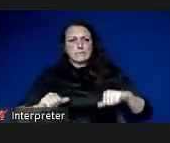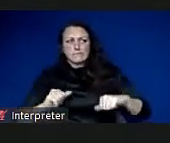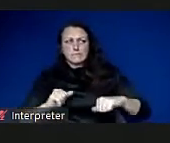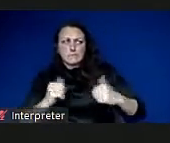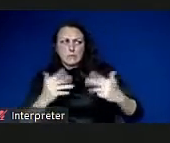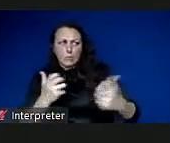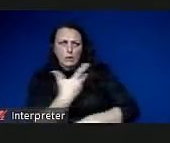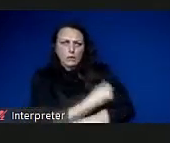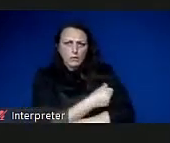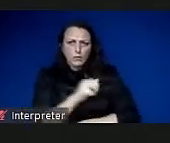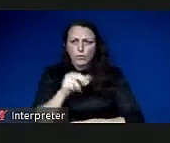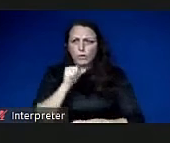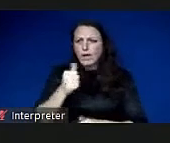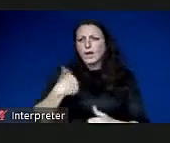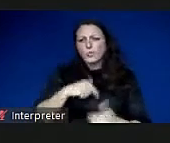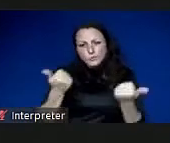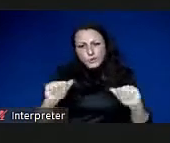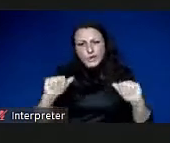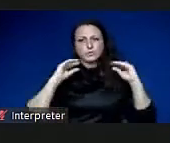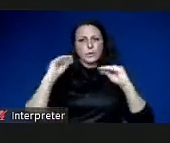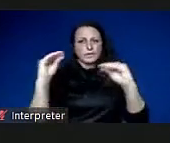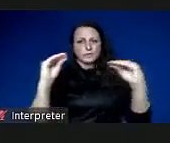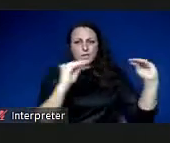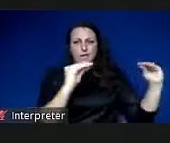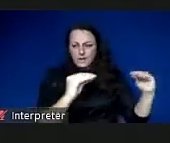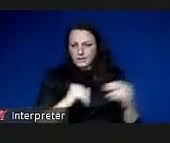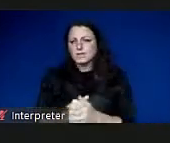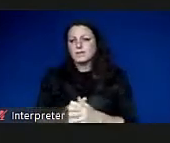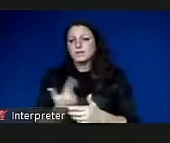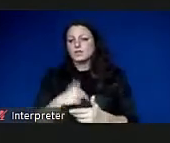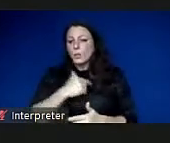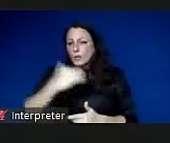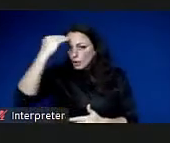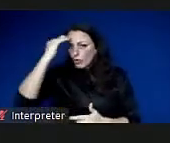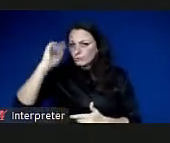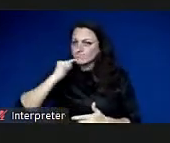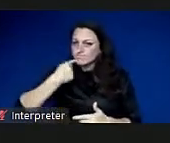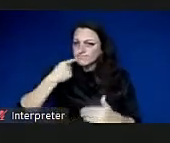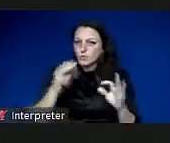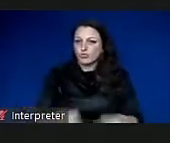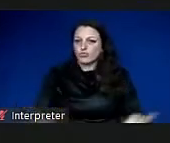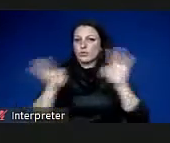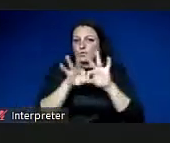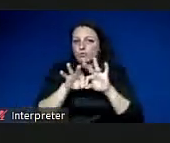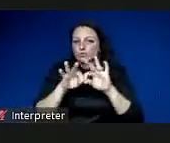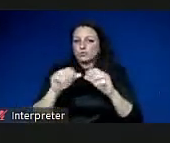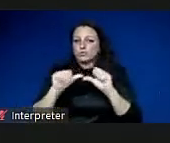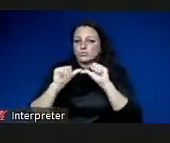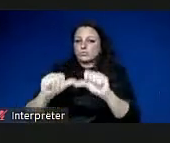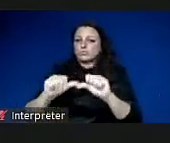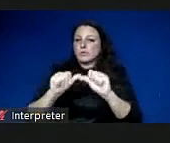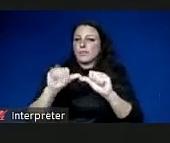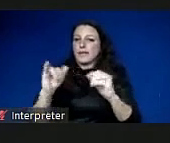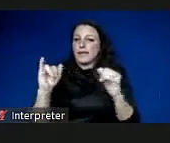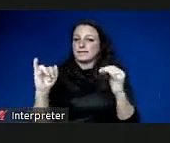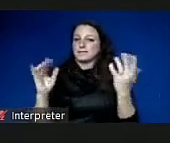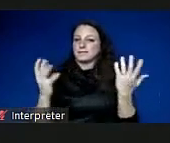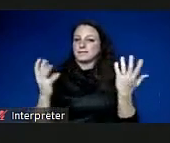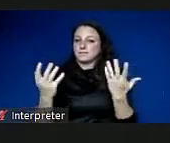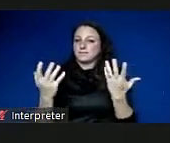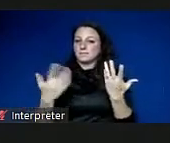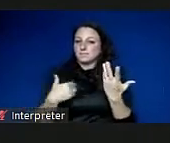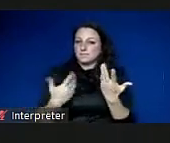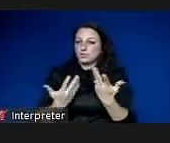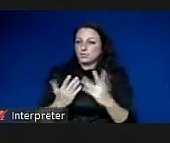doing educational campaigns. We know that this is critical to maintaining that immunity in these facilities. And so we are